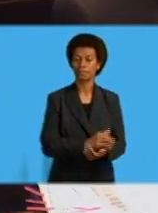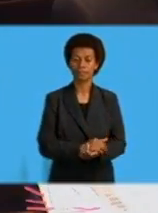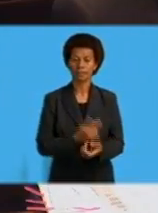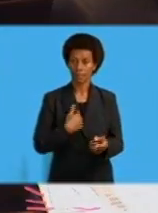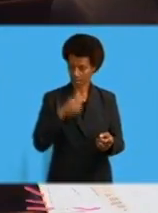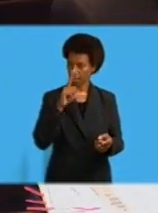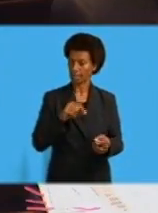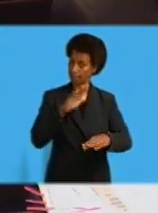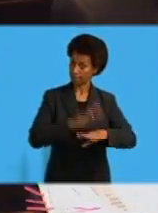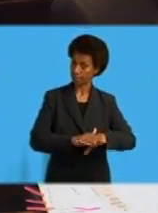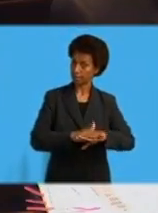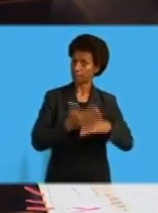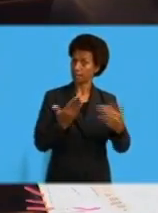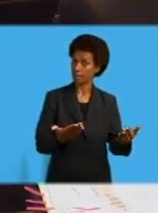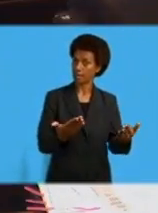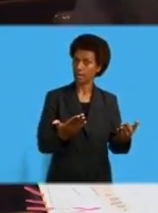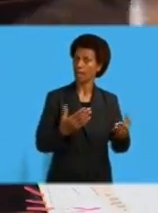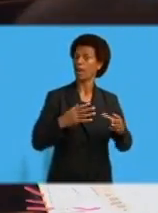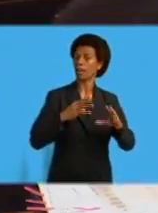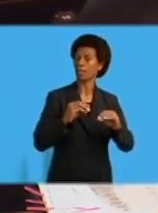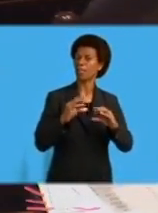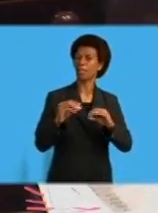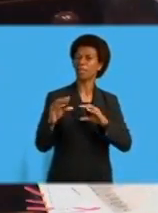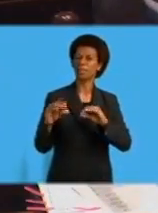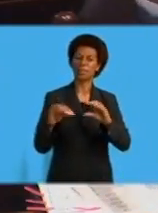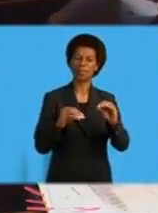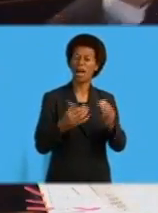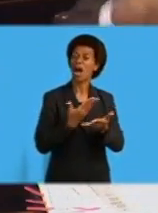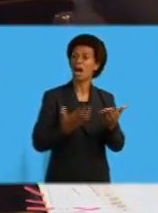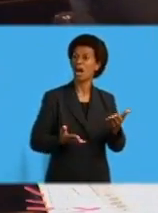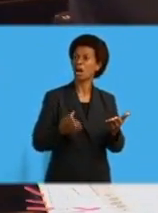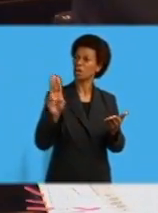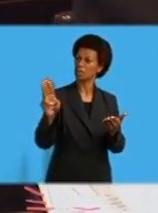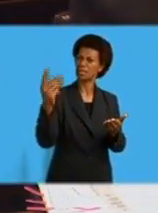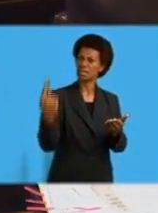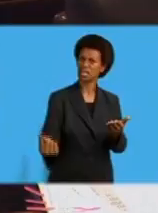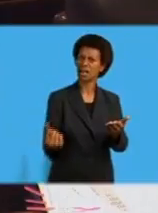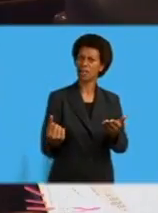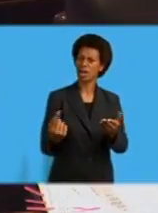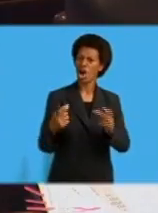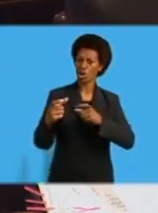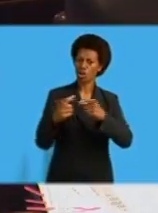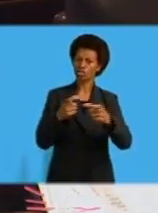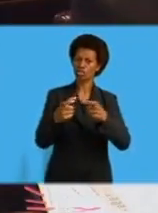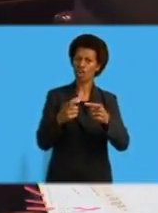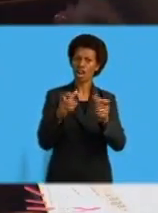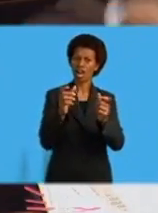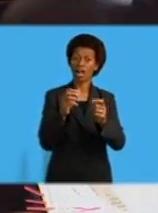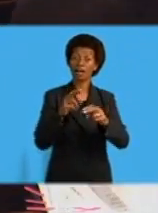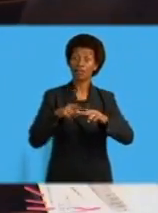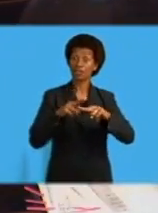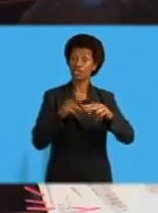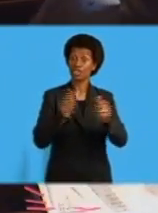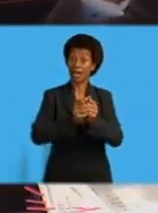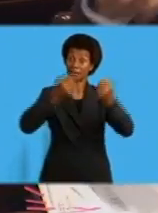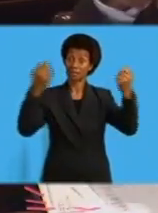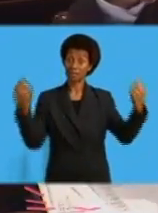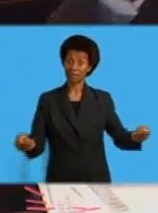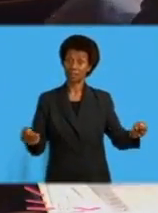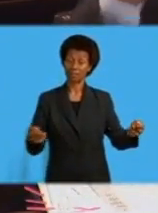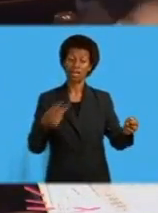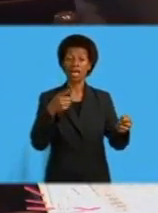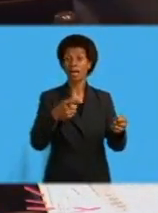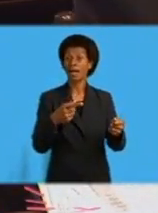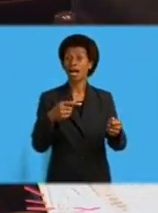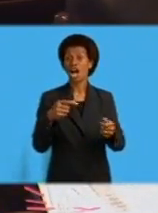can also sit here and speculate how he is controlling the media through Fiji Times. He is having coffee